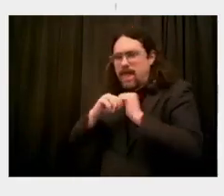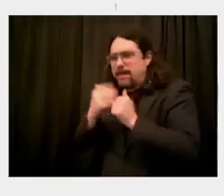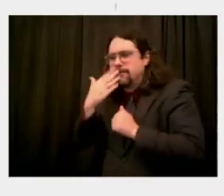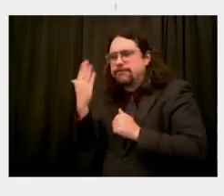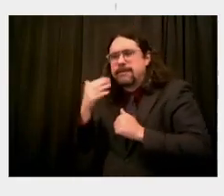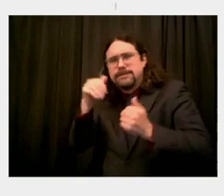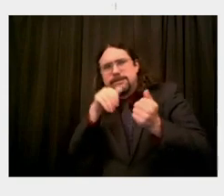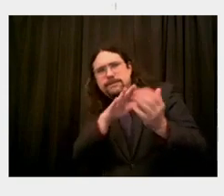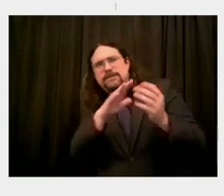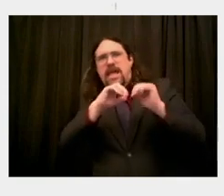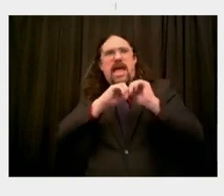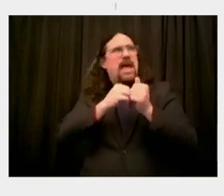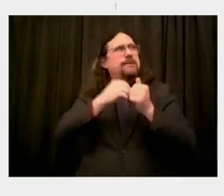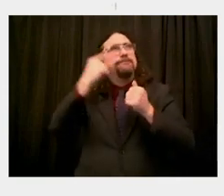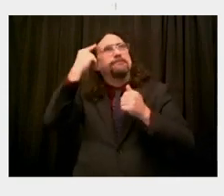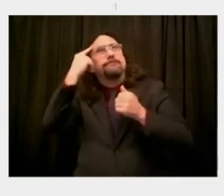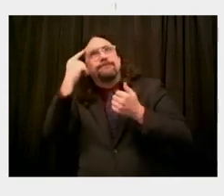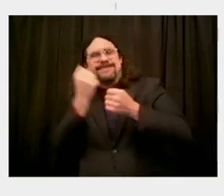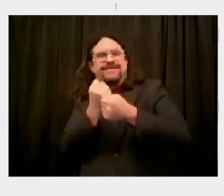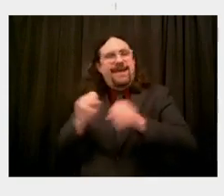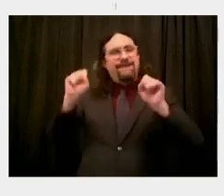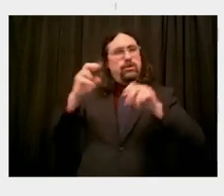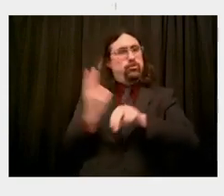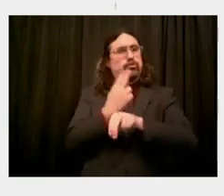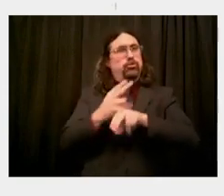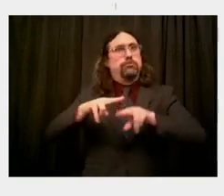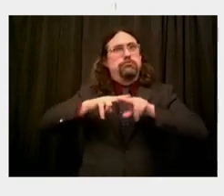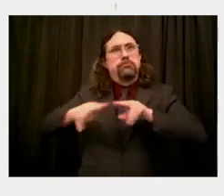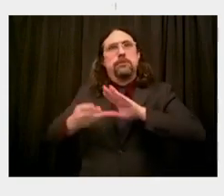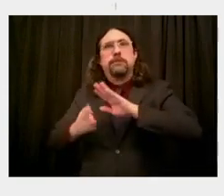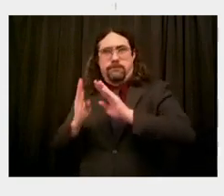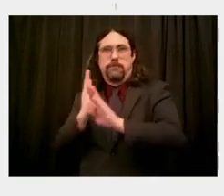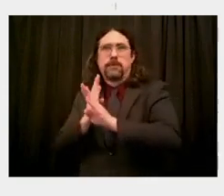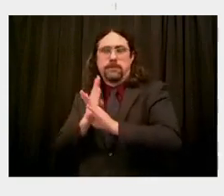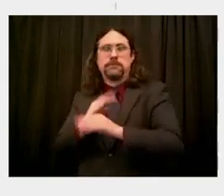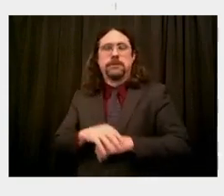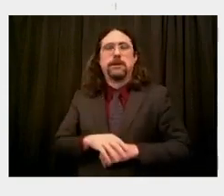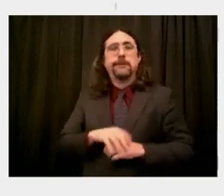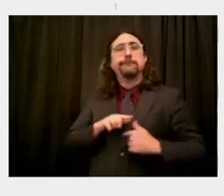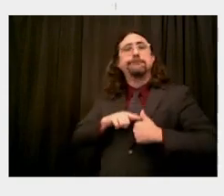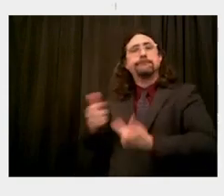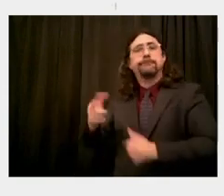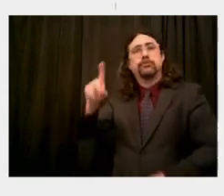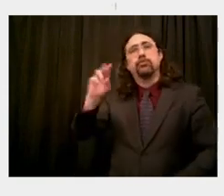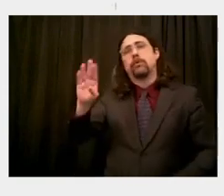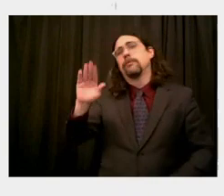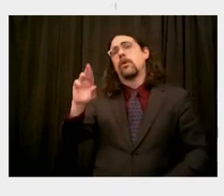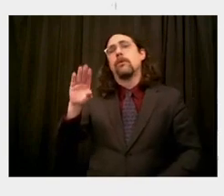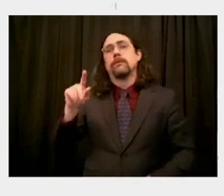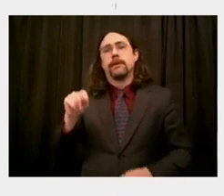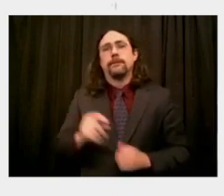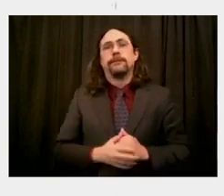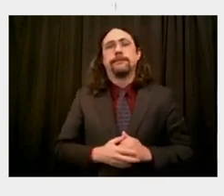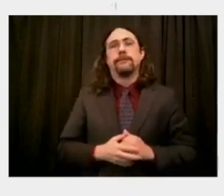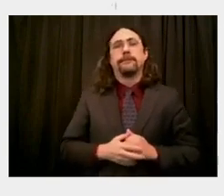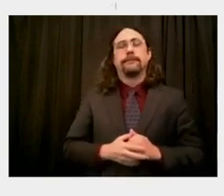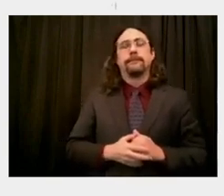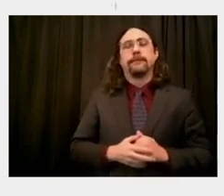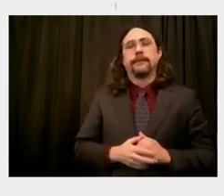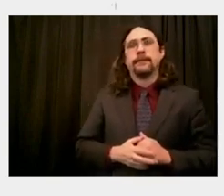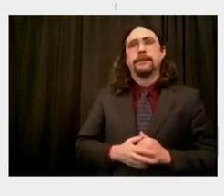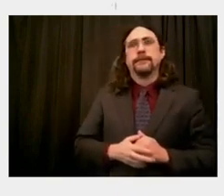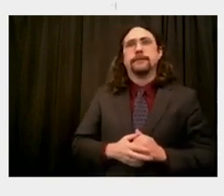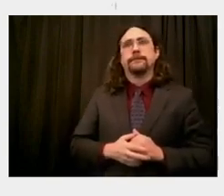I think that there are ways in this early period when we are looking towards starting